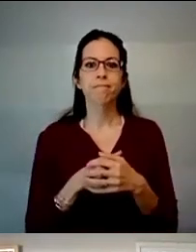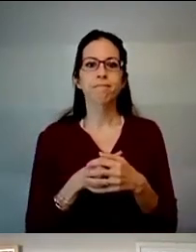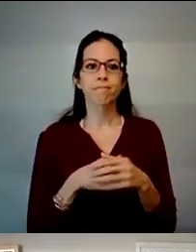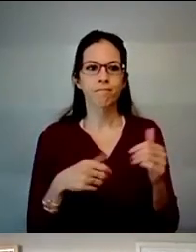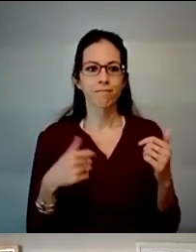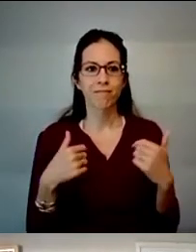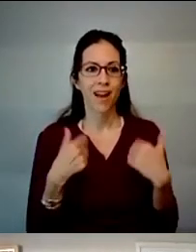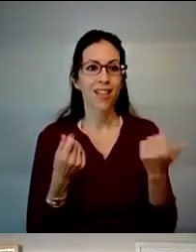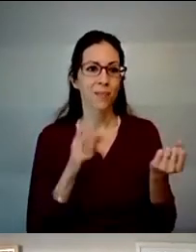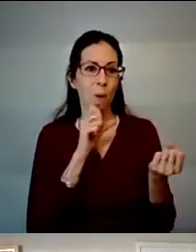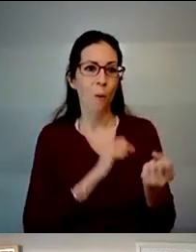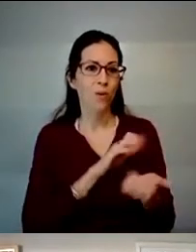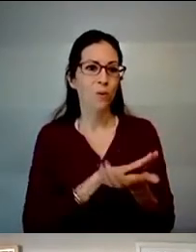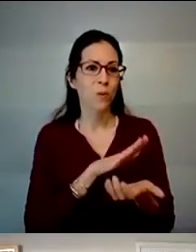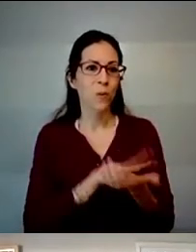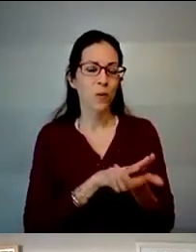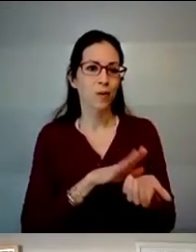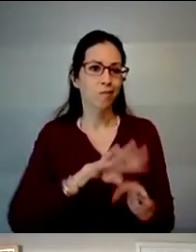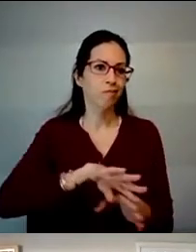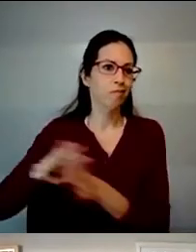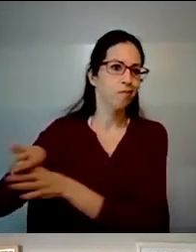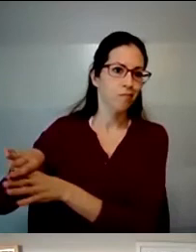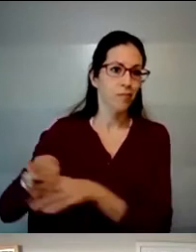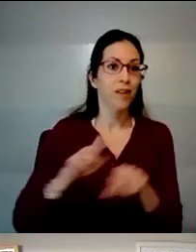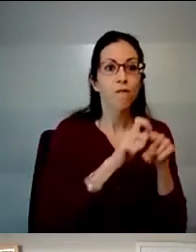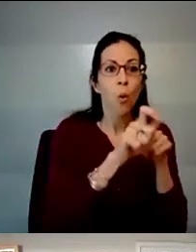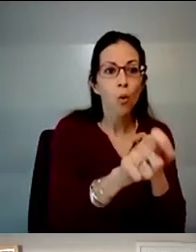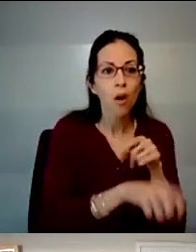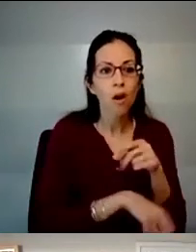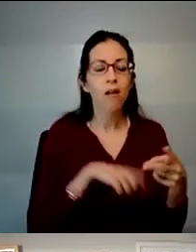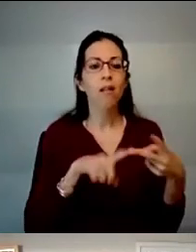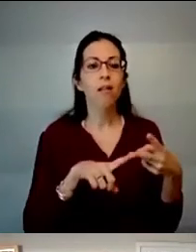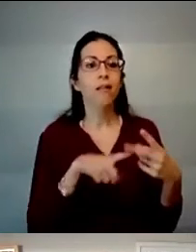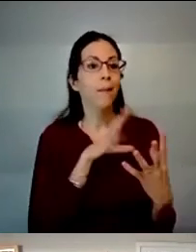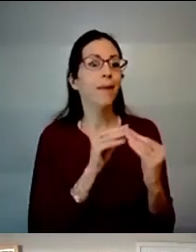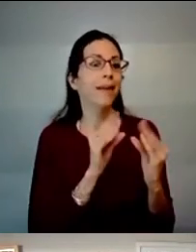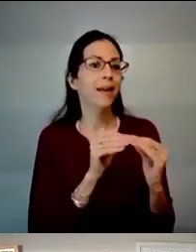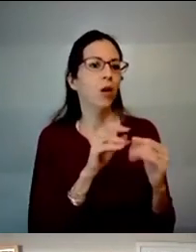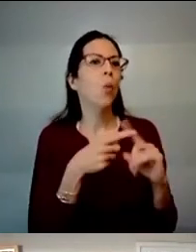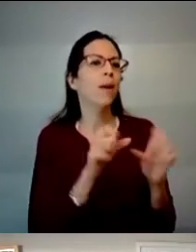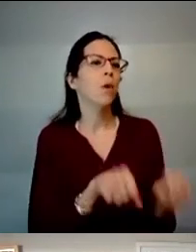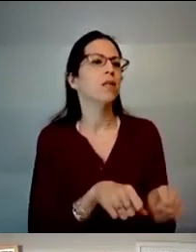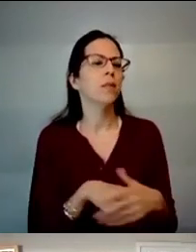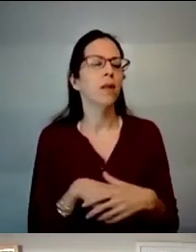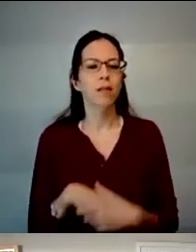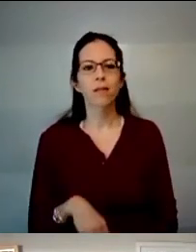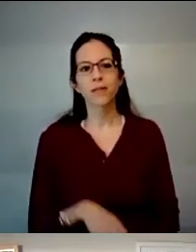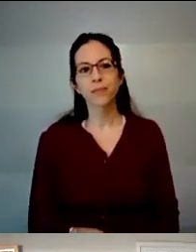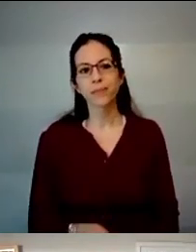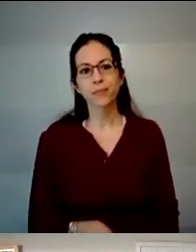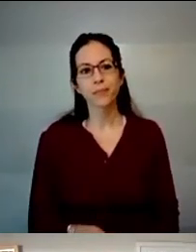old school and, you know, phone calls and meetings when possible is really, I